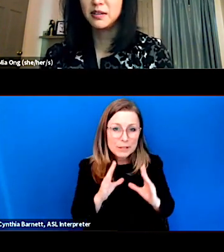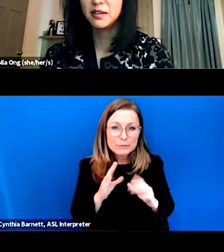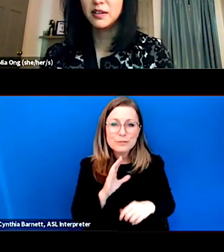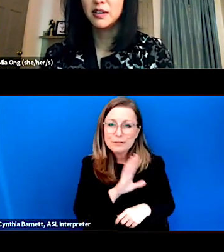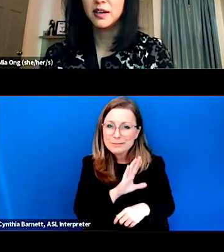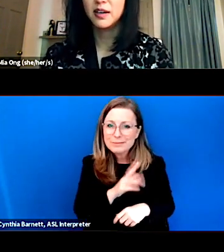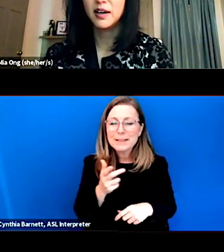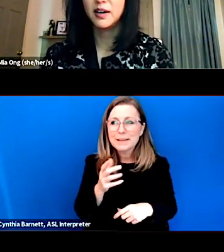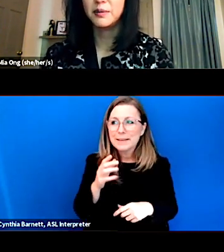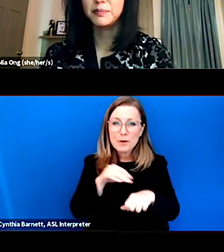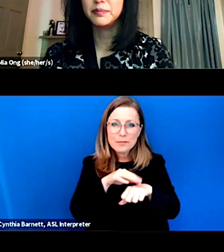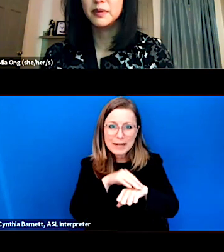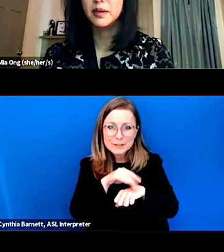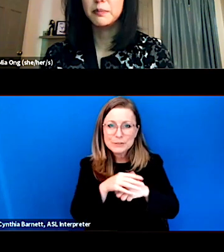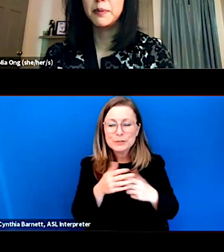done.